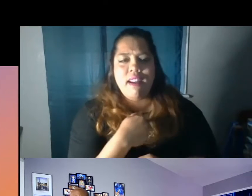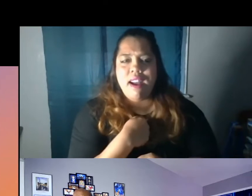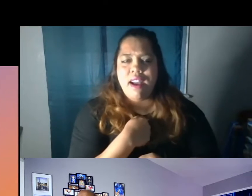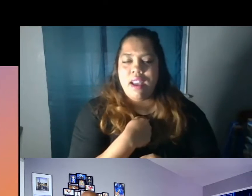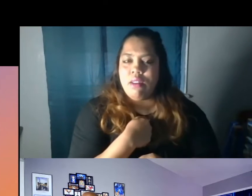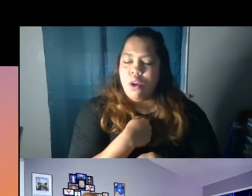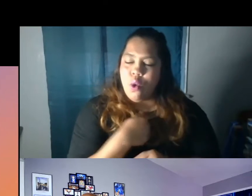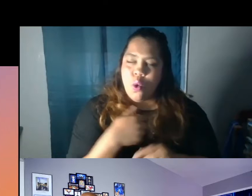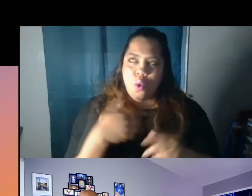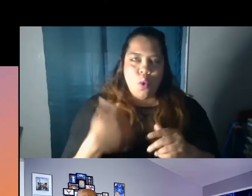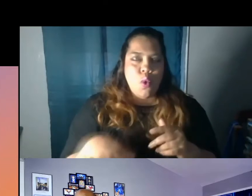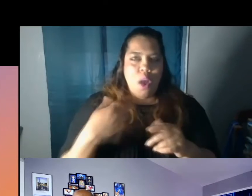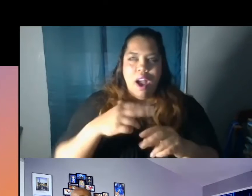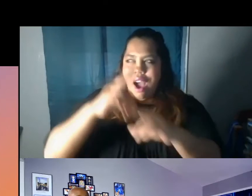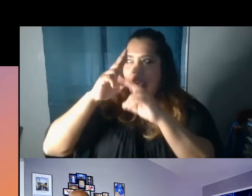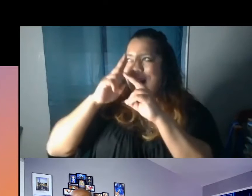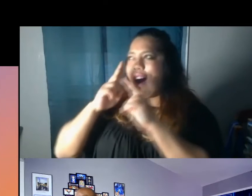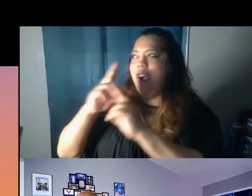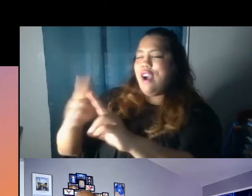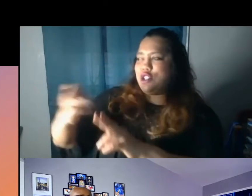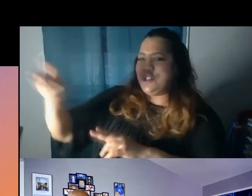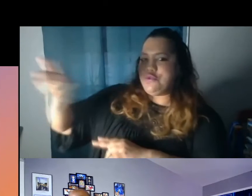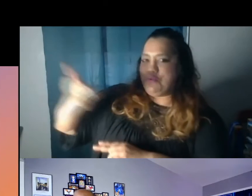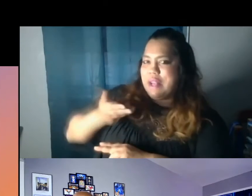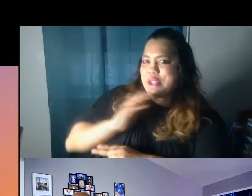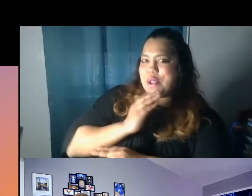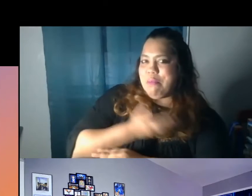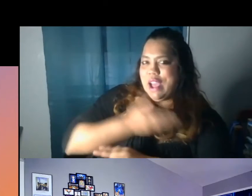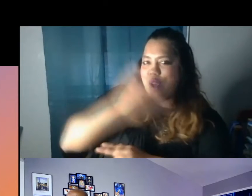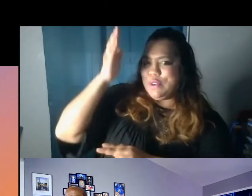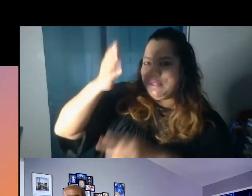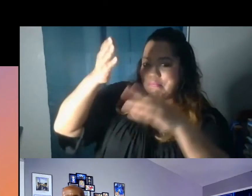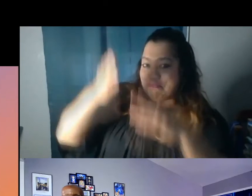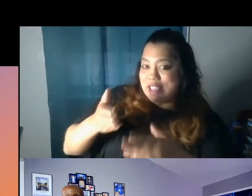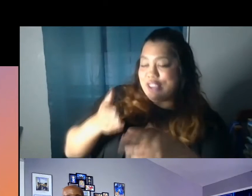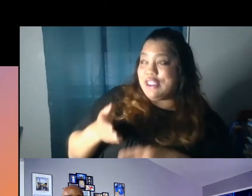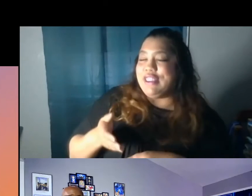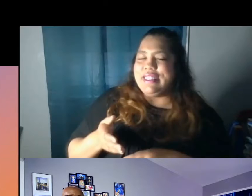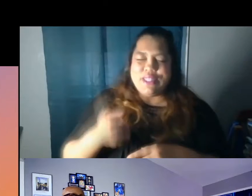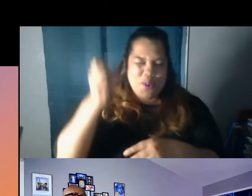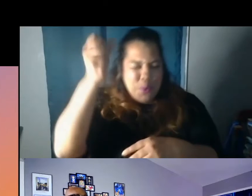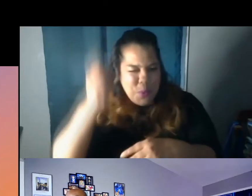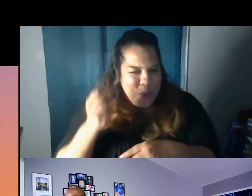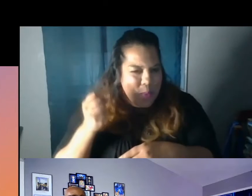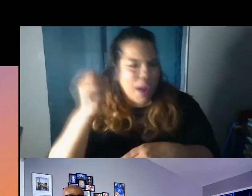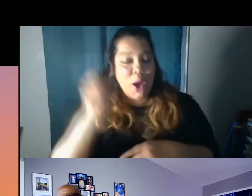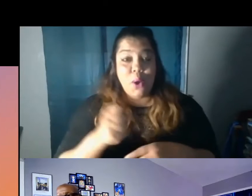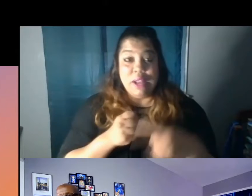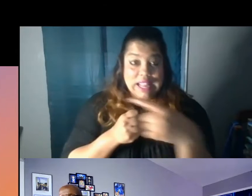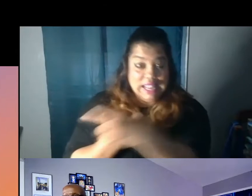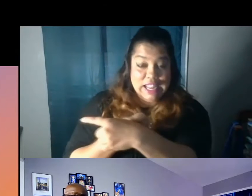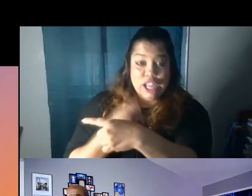I am honored to welcome our speaker. Woo! He